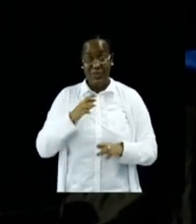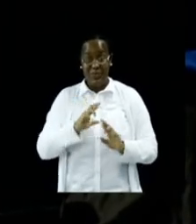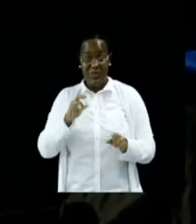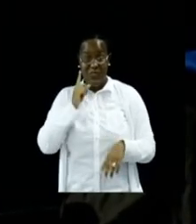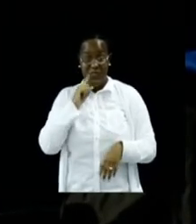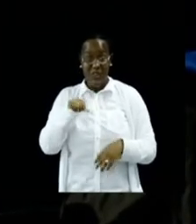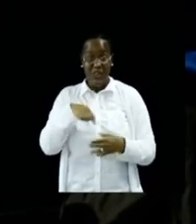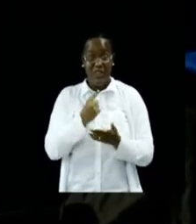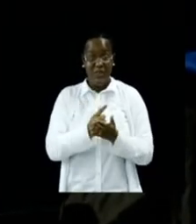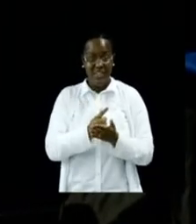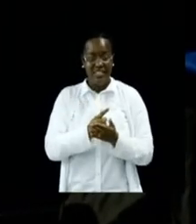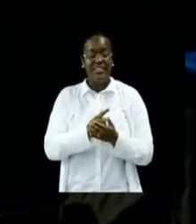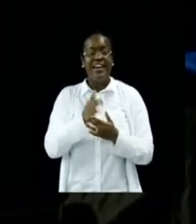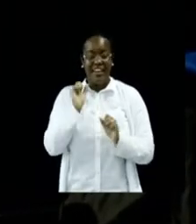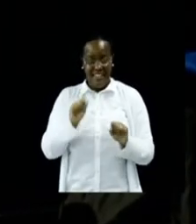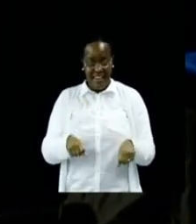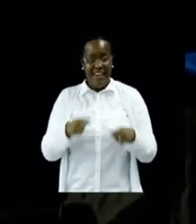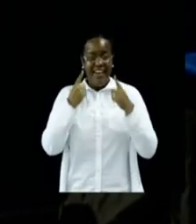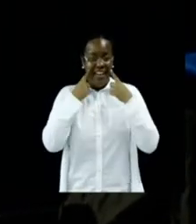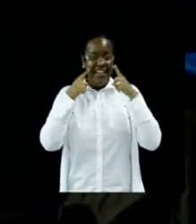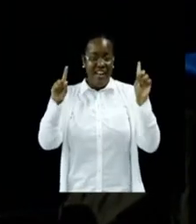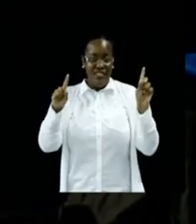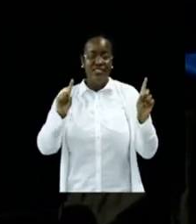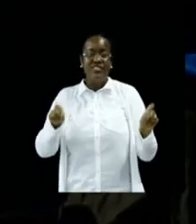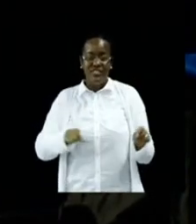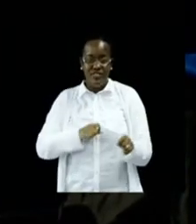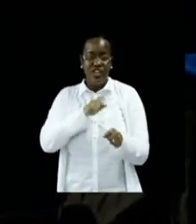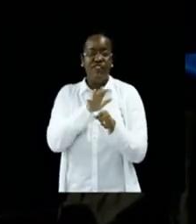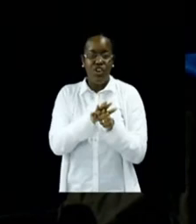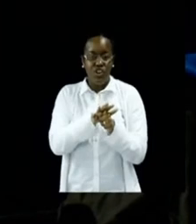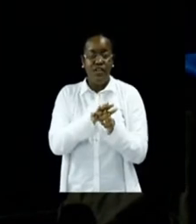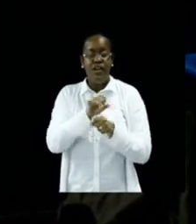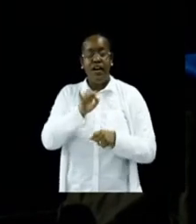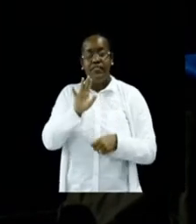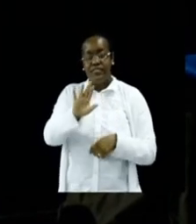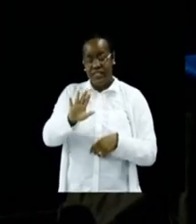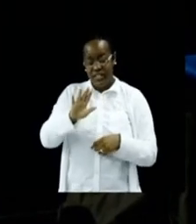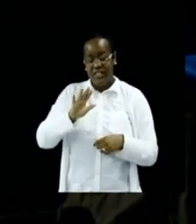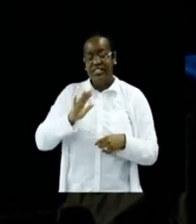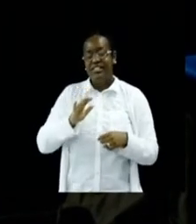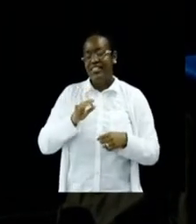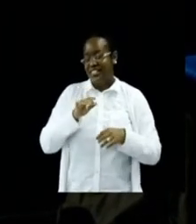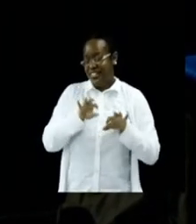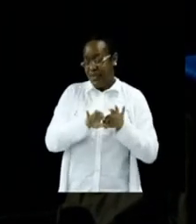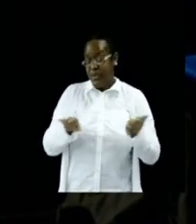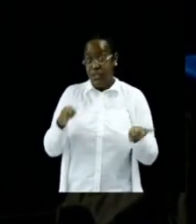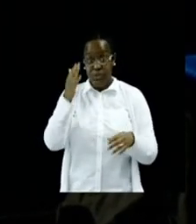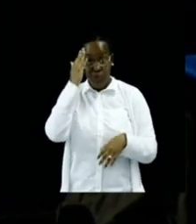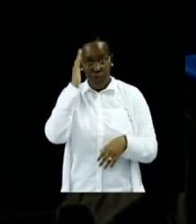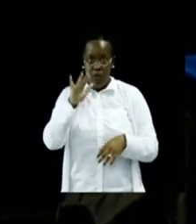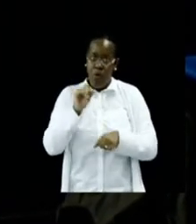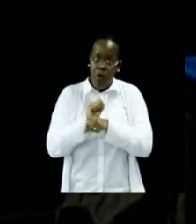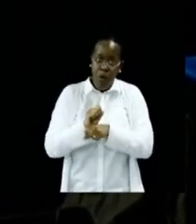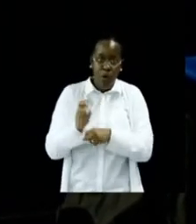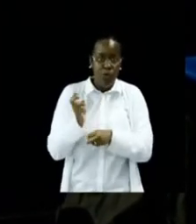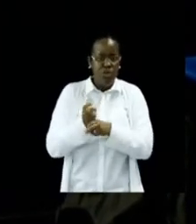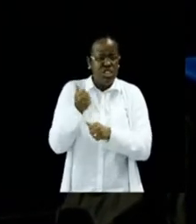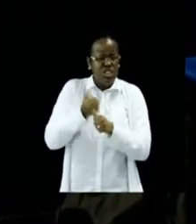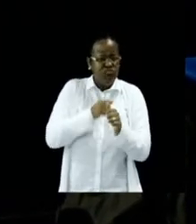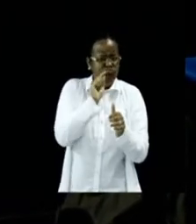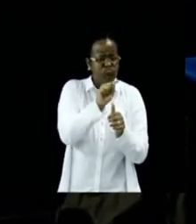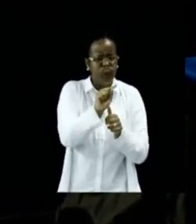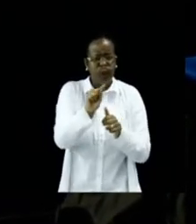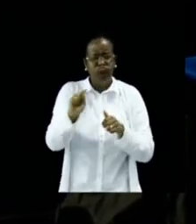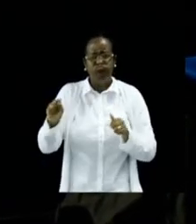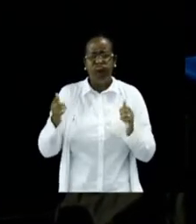graduation and announce the conferring of their degrees. Through their hard work and determination, each of these candidates